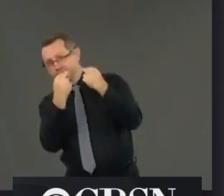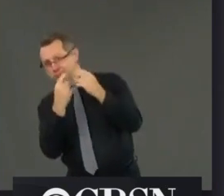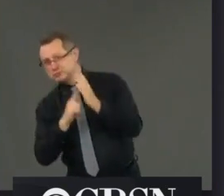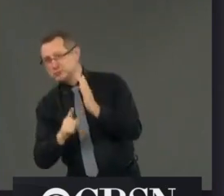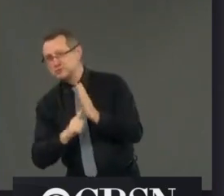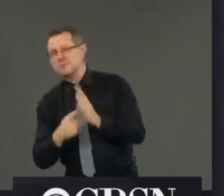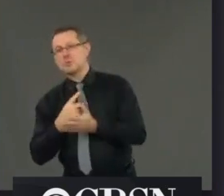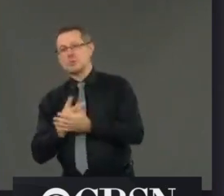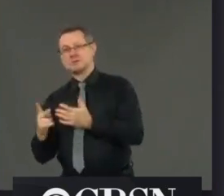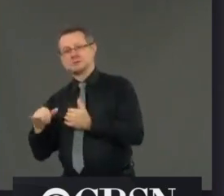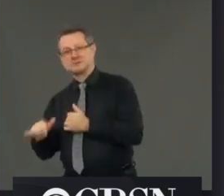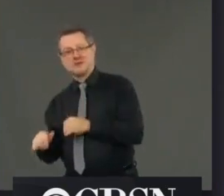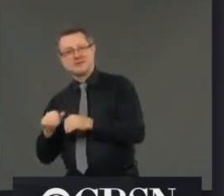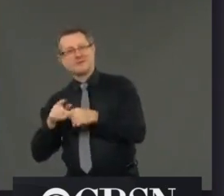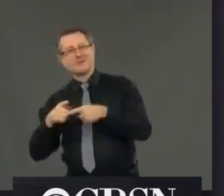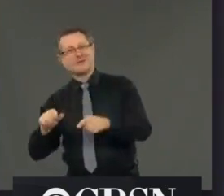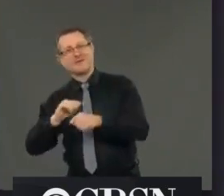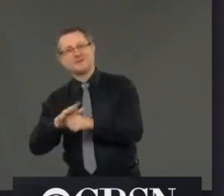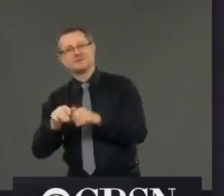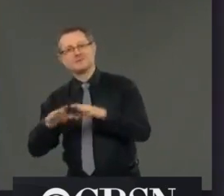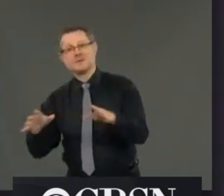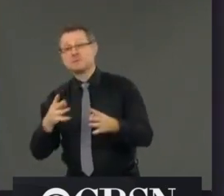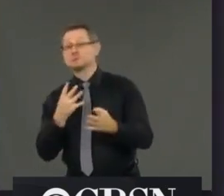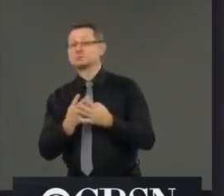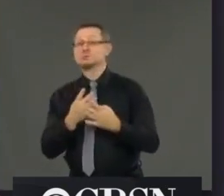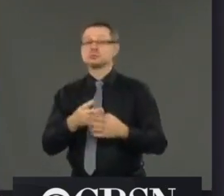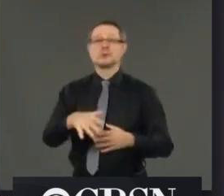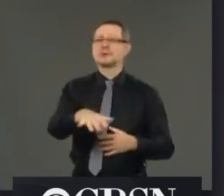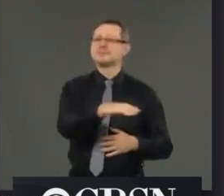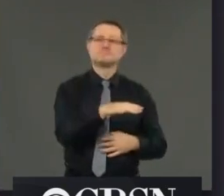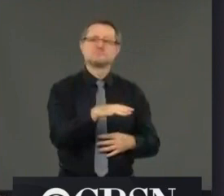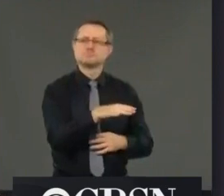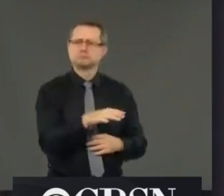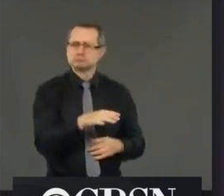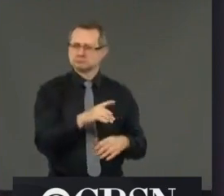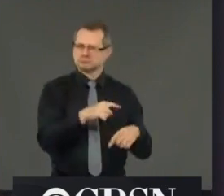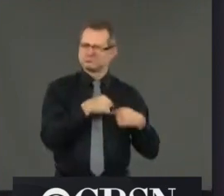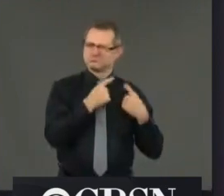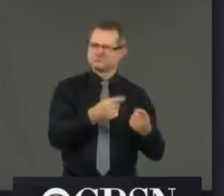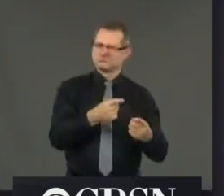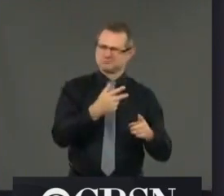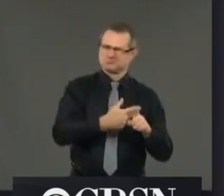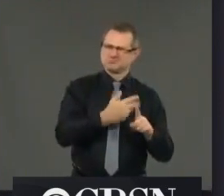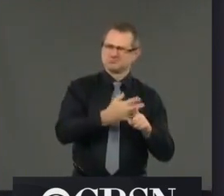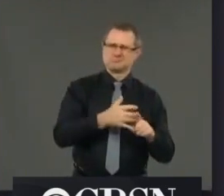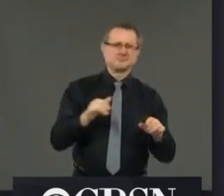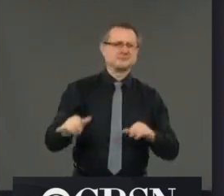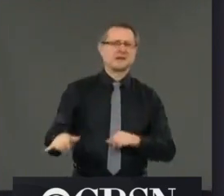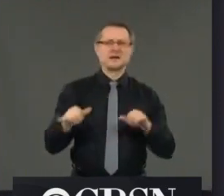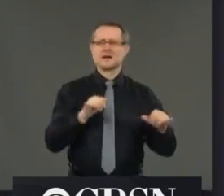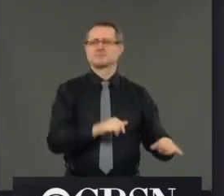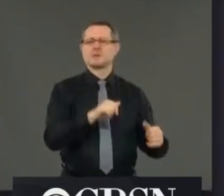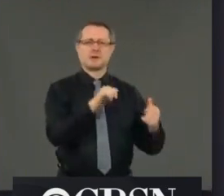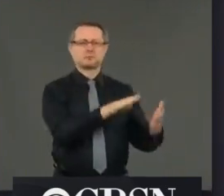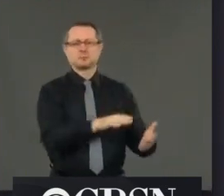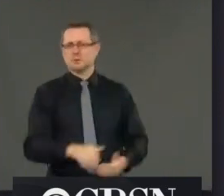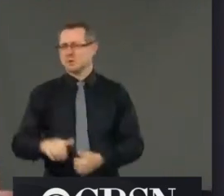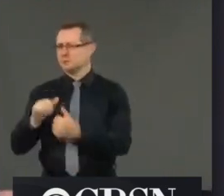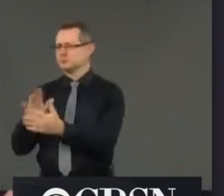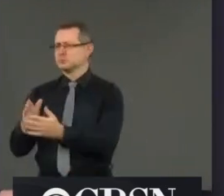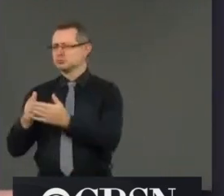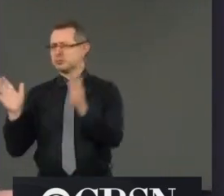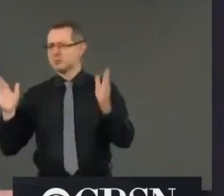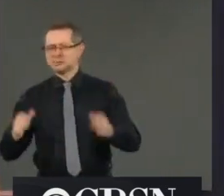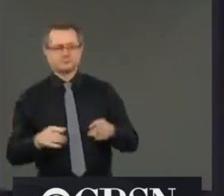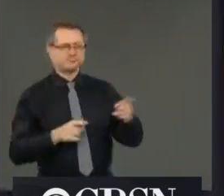progressed. So prisoners through the entire length of coronavirus were treated the exact same way as the general population. What